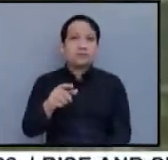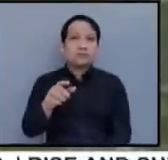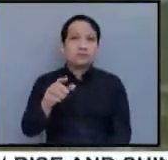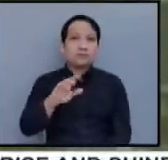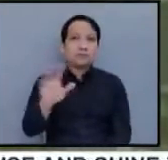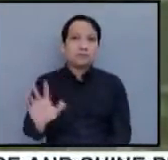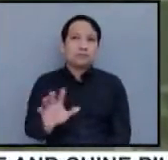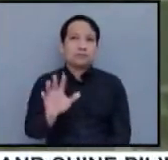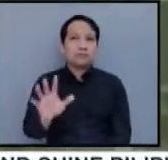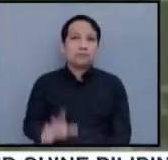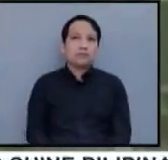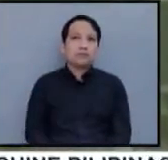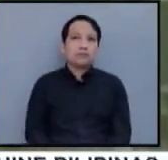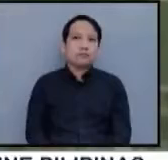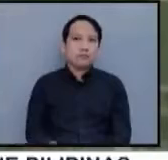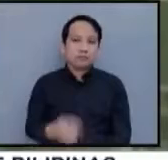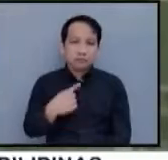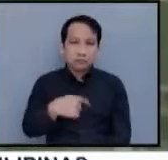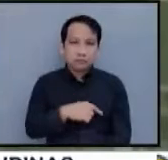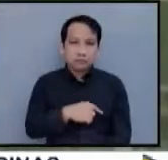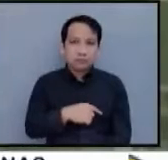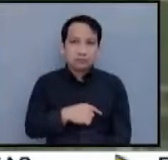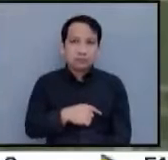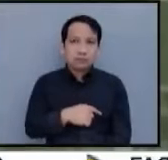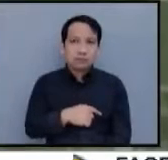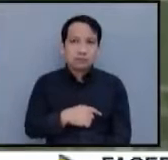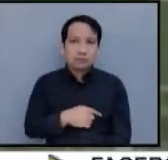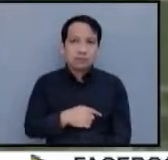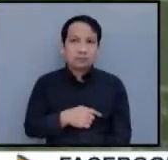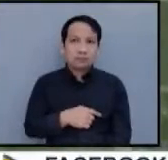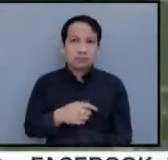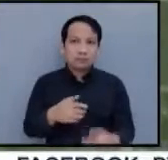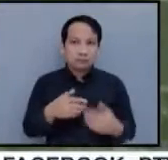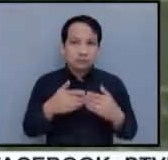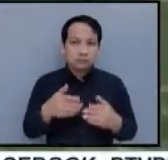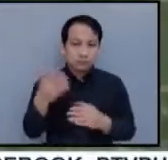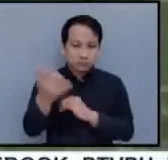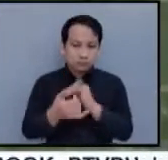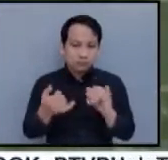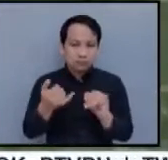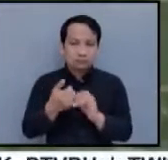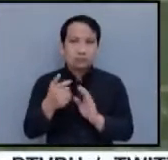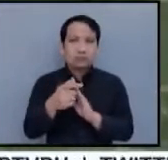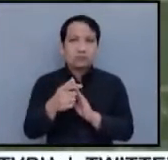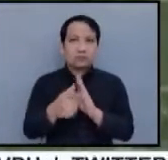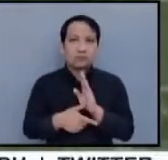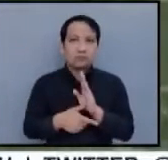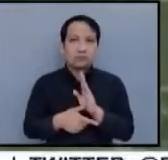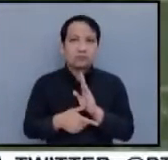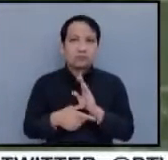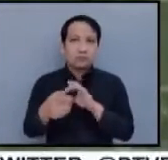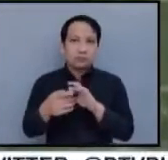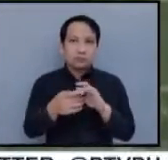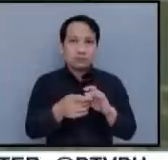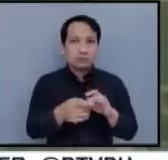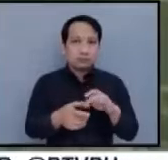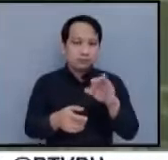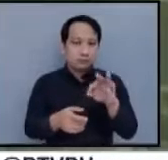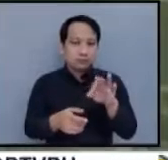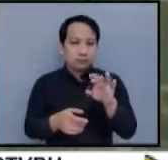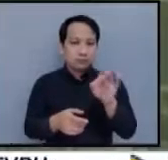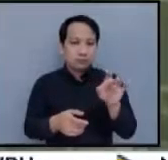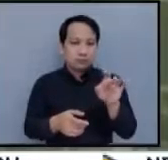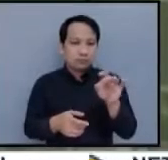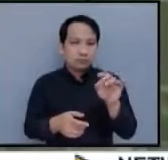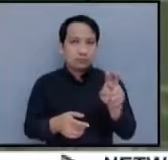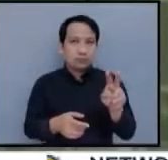By reinforcing the predictability and stability of international law, particularly the 1982 United